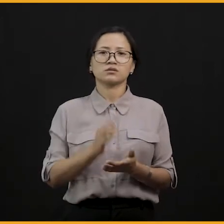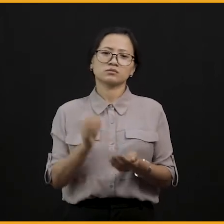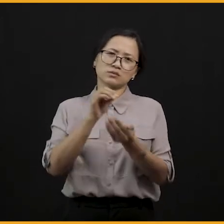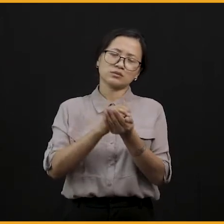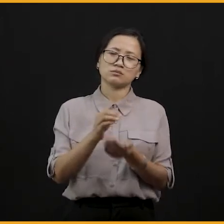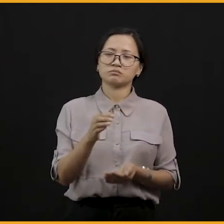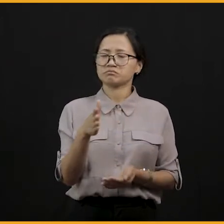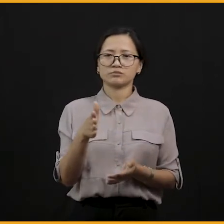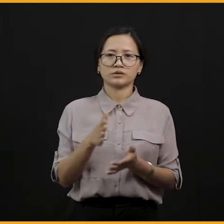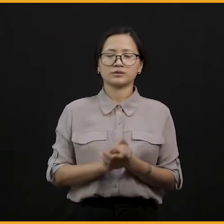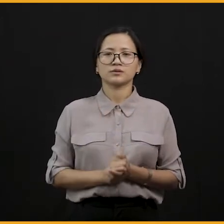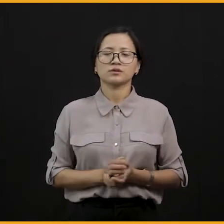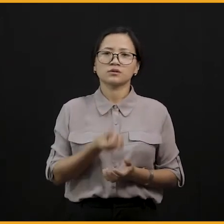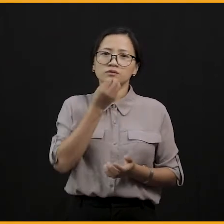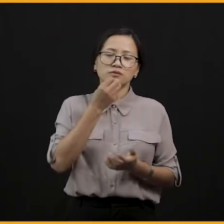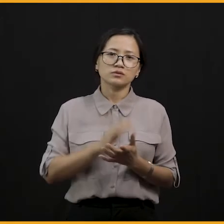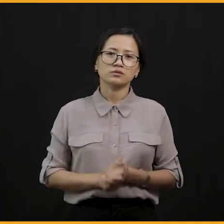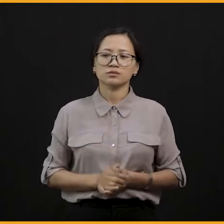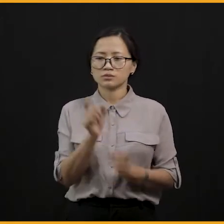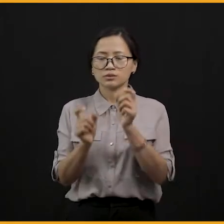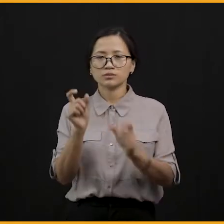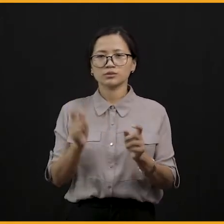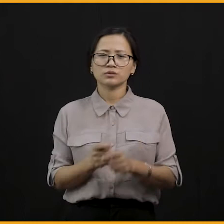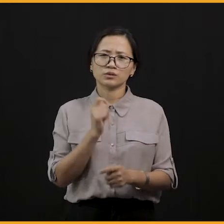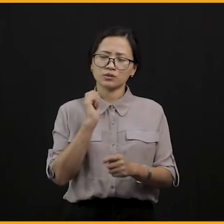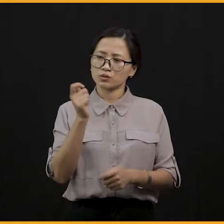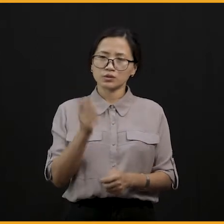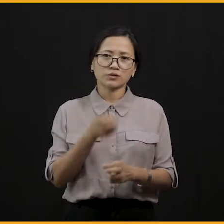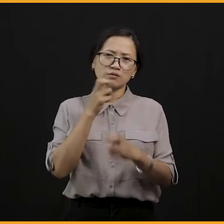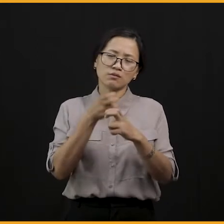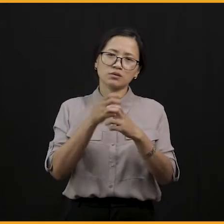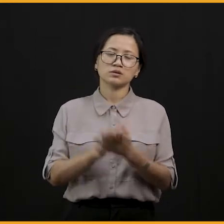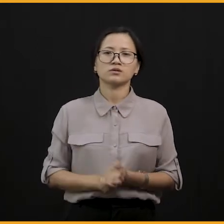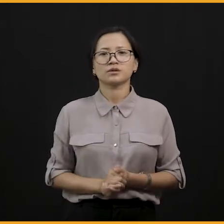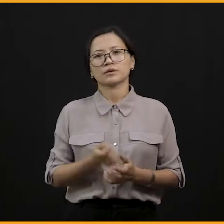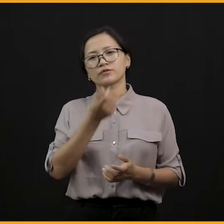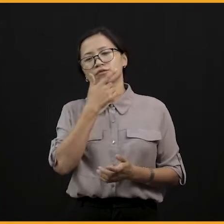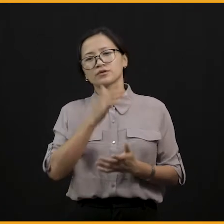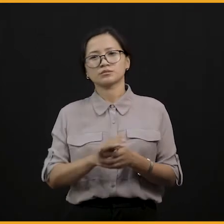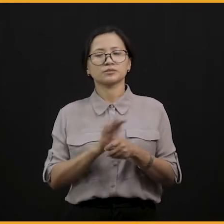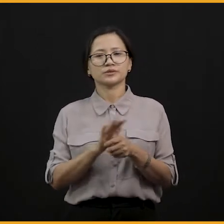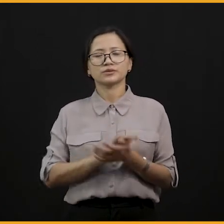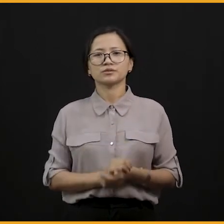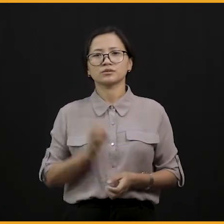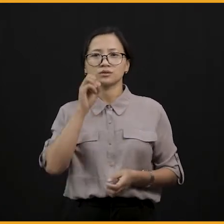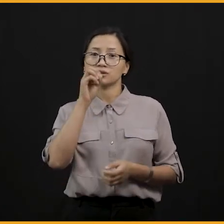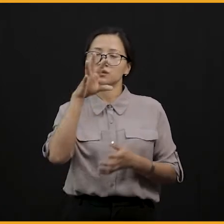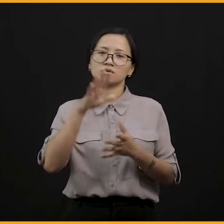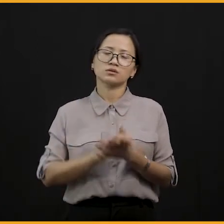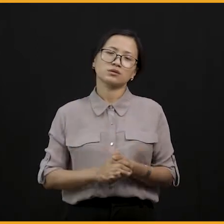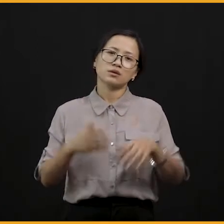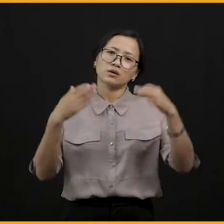any foods. When the people were working hard, he was making fun of them. He was busy. He was